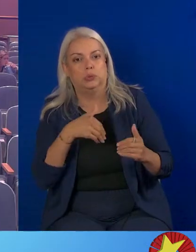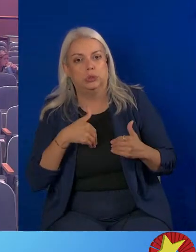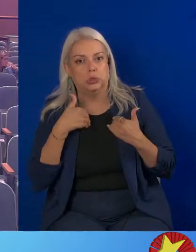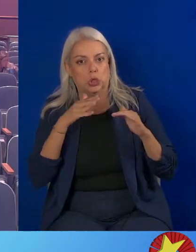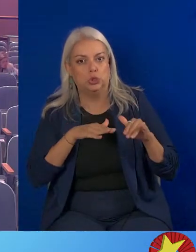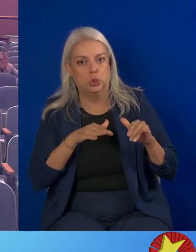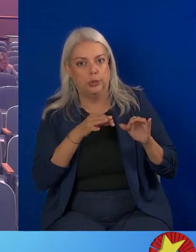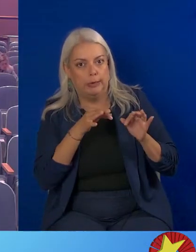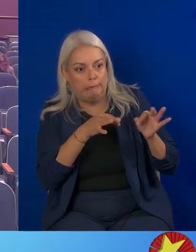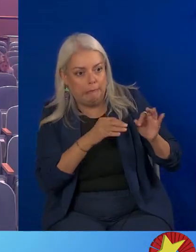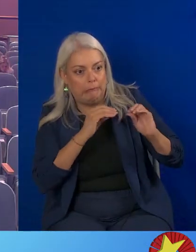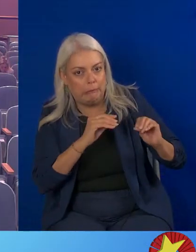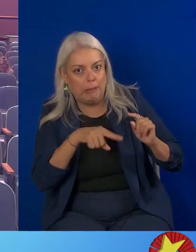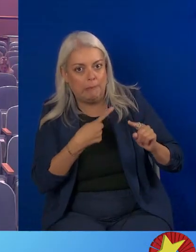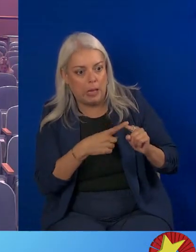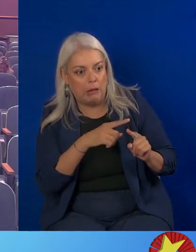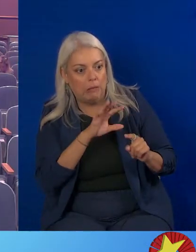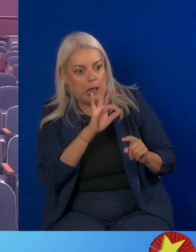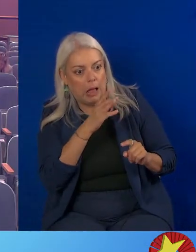So they've clarified it,